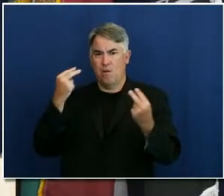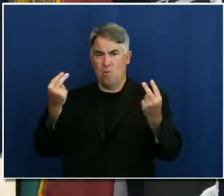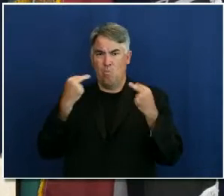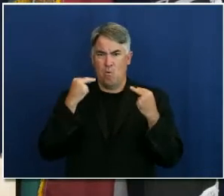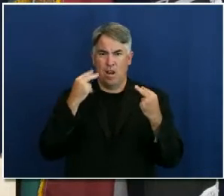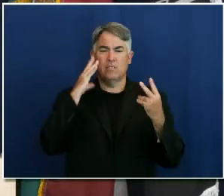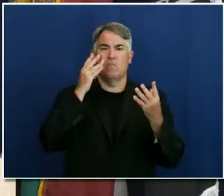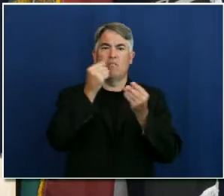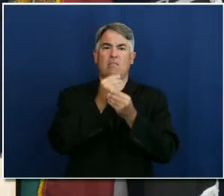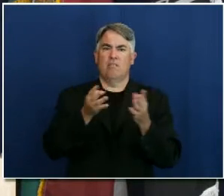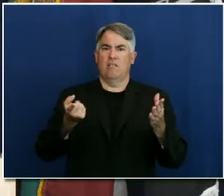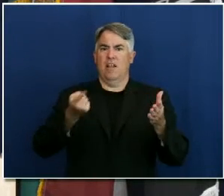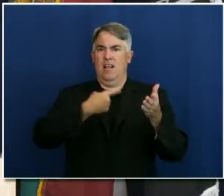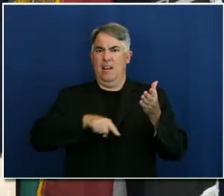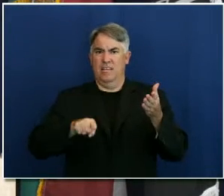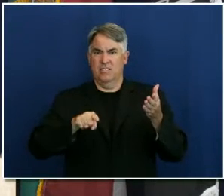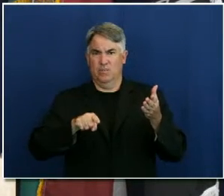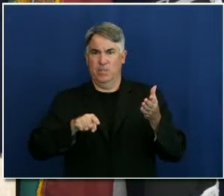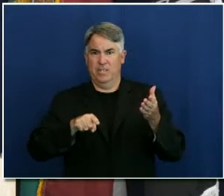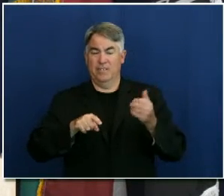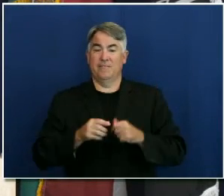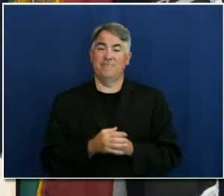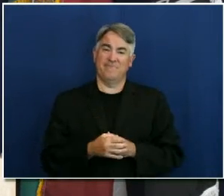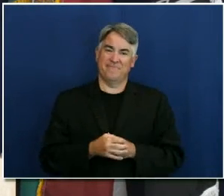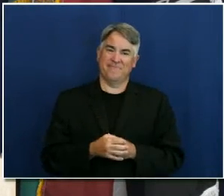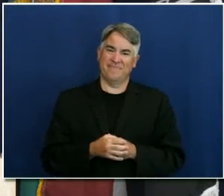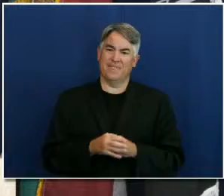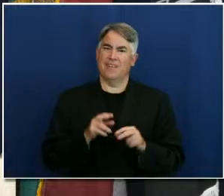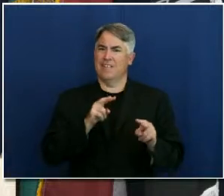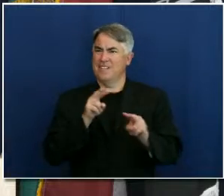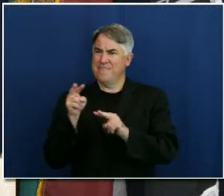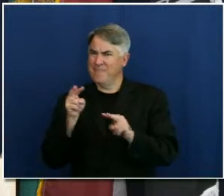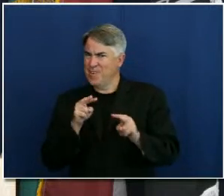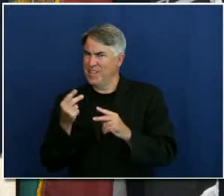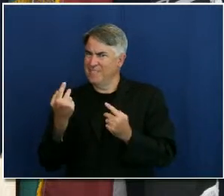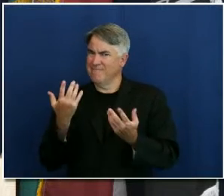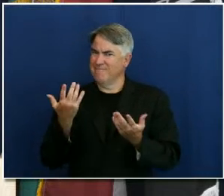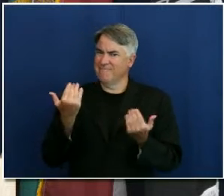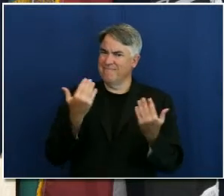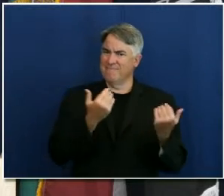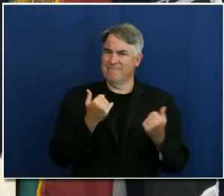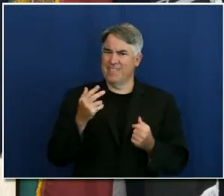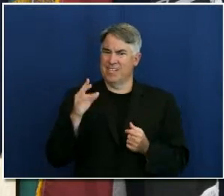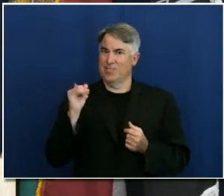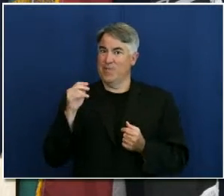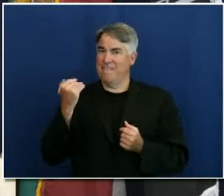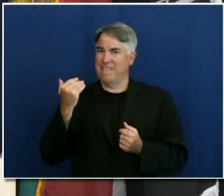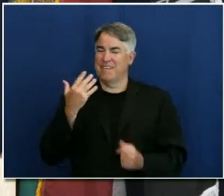on progress next week. And again, we eagerly look ahead 2 weeks to June 15th. Thanks.